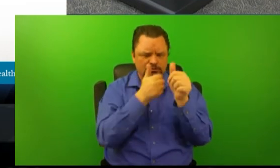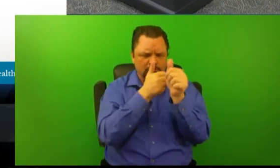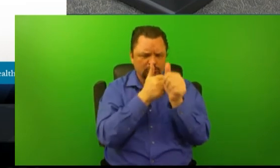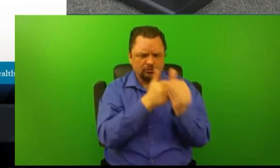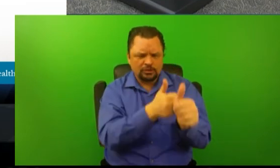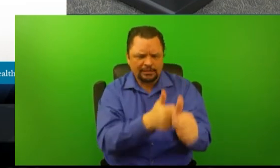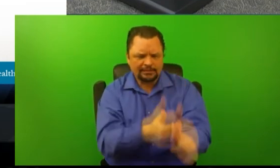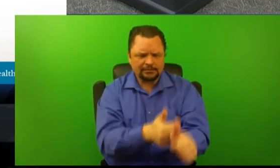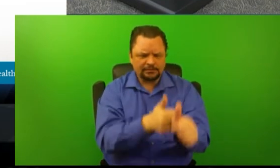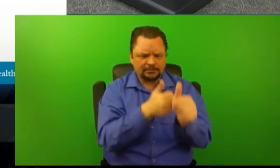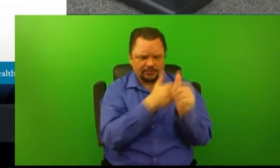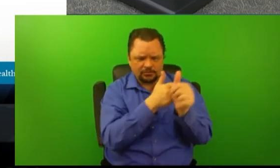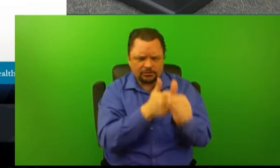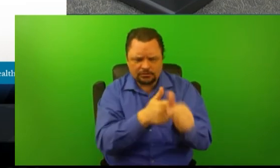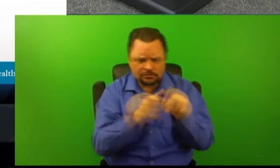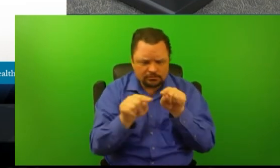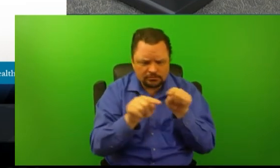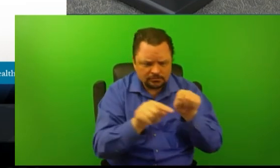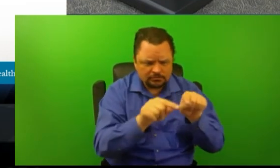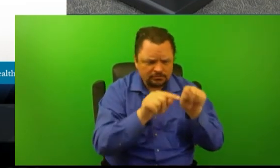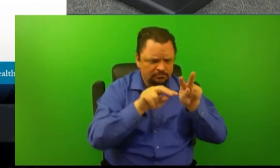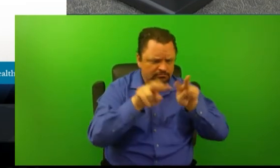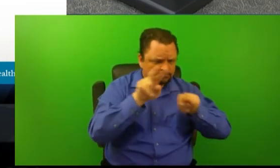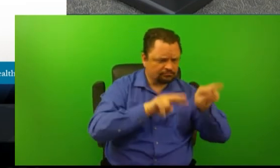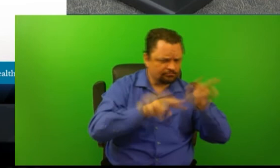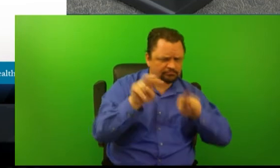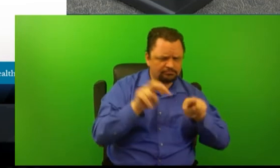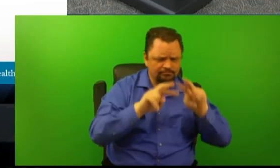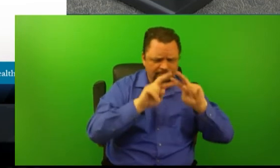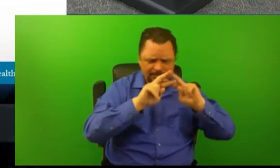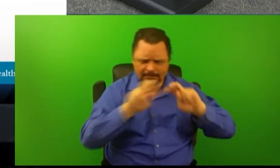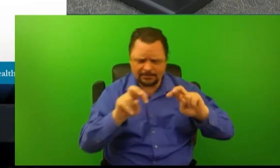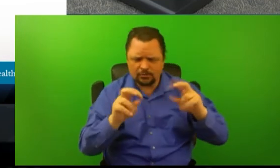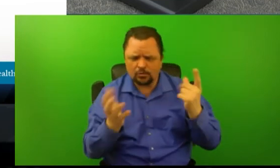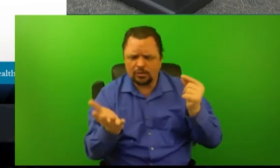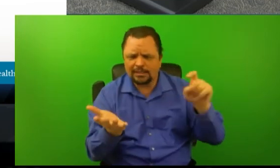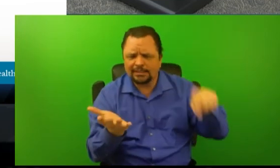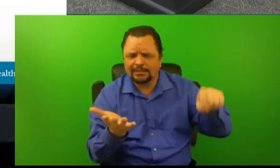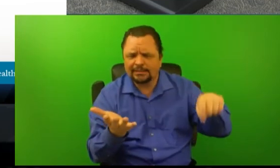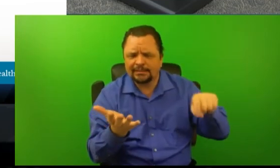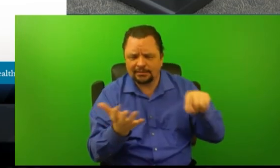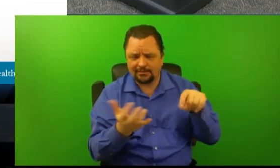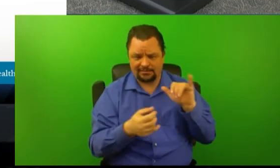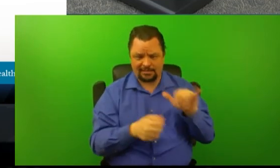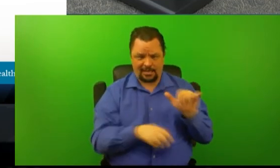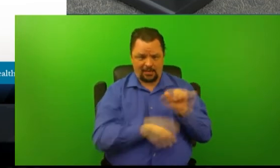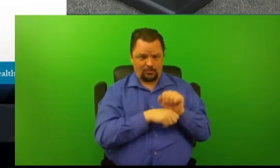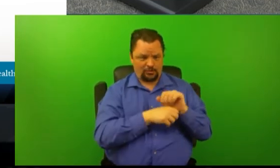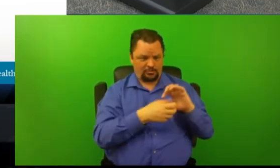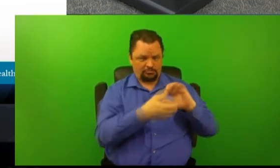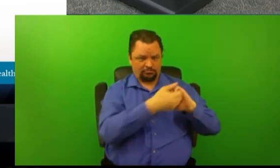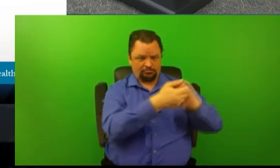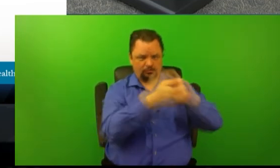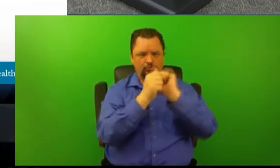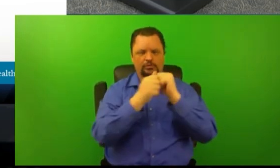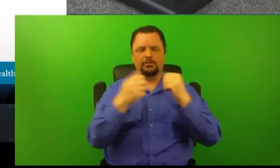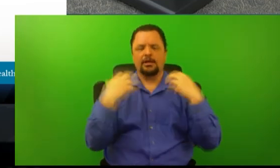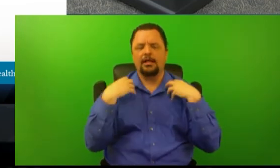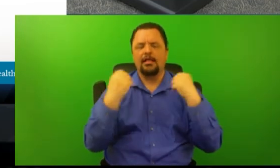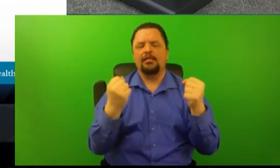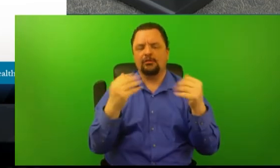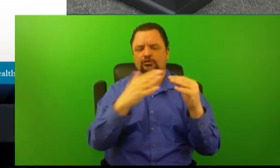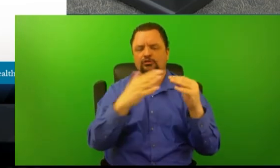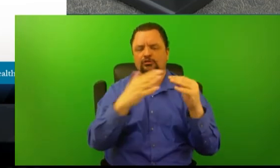necessary. And so we do this work in partnership with the Healthy Community Collaborative and other community partners. That's how we find